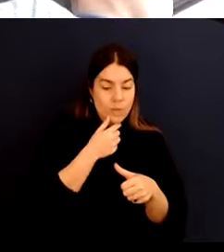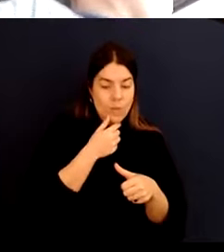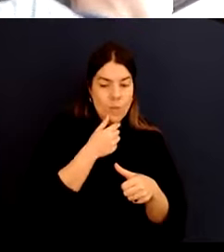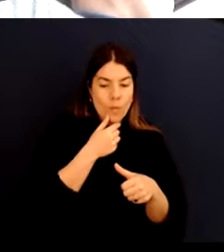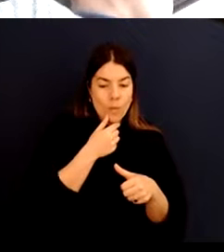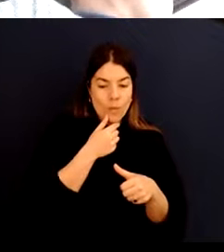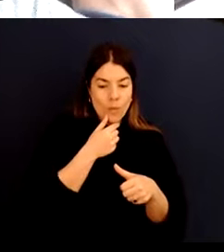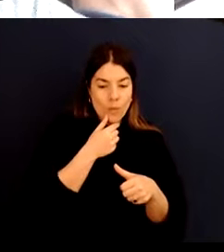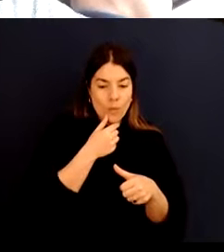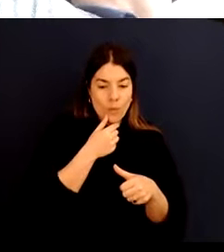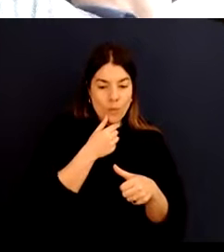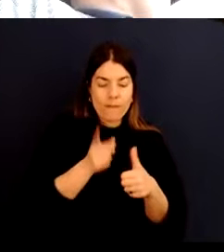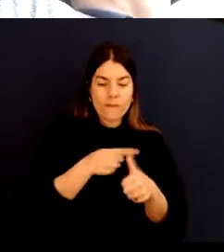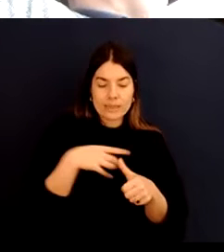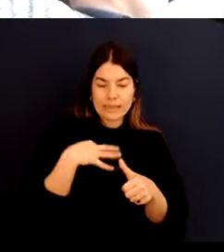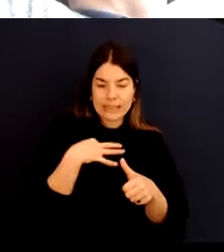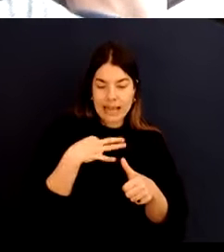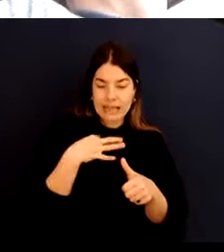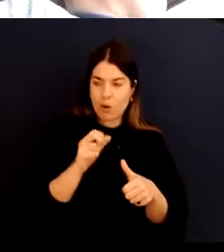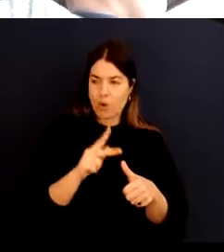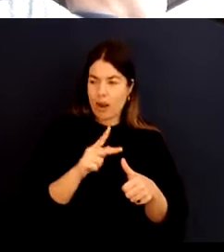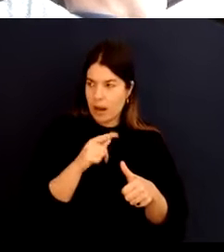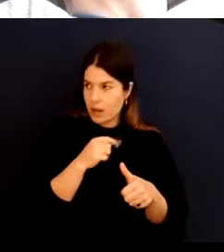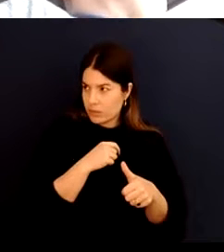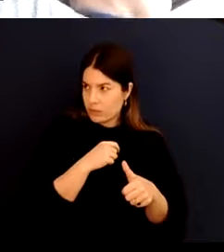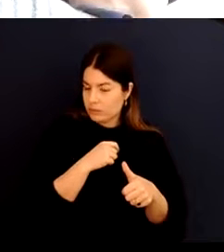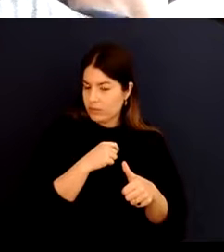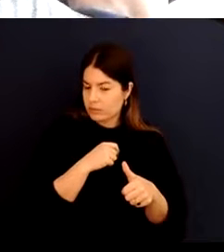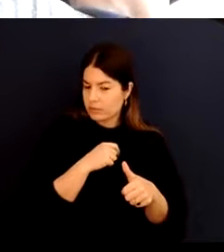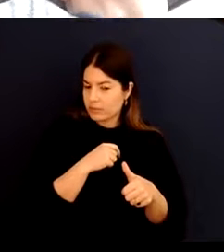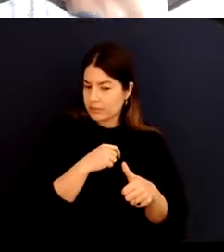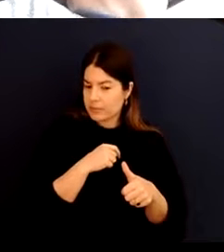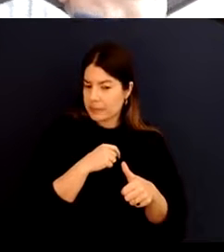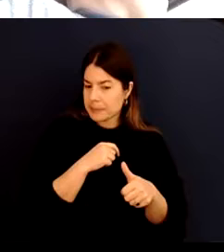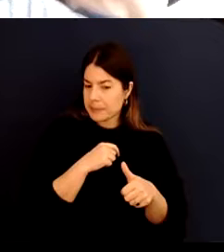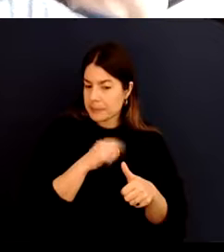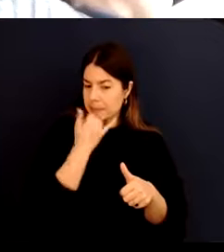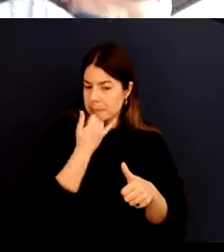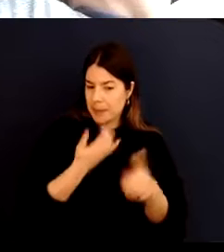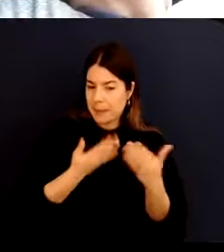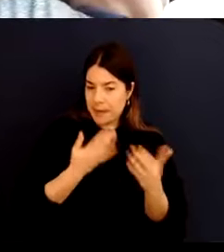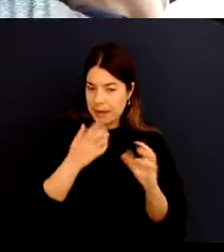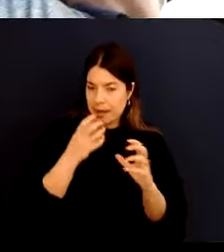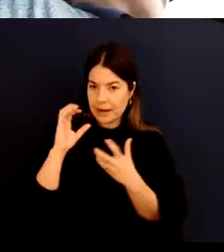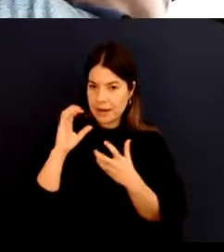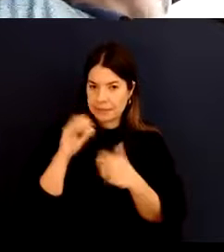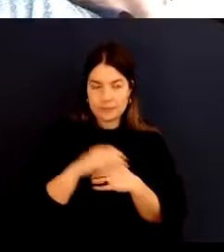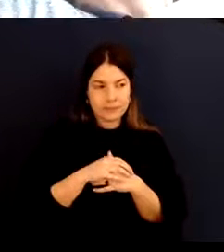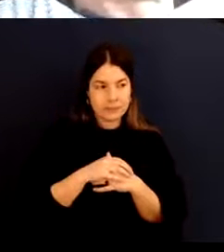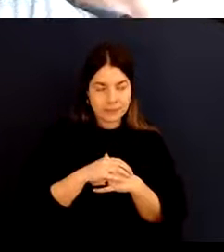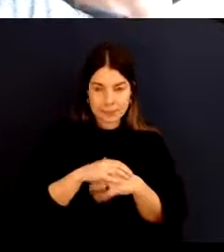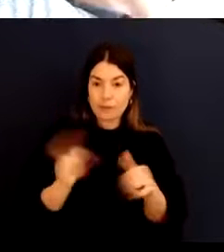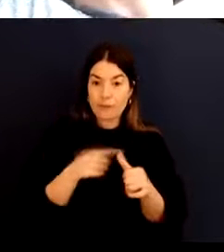the first candidate, okay, I perhaps screwed this up last time. So the first candidate will be